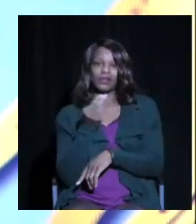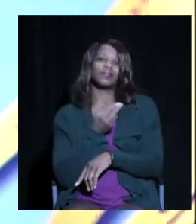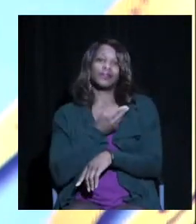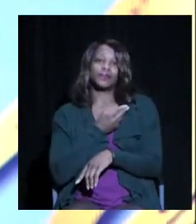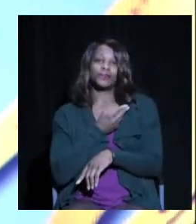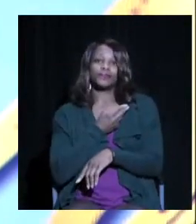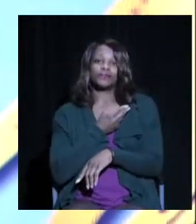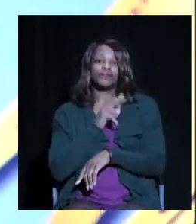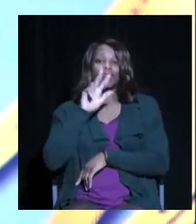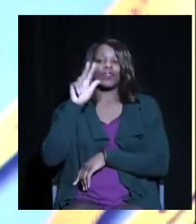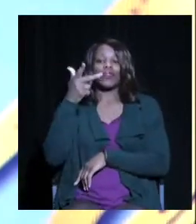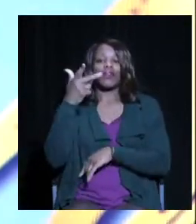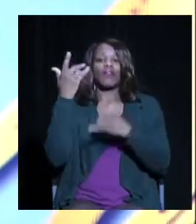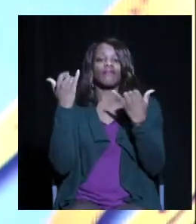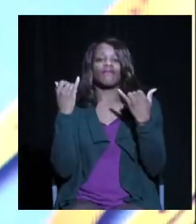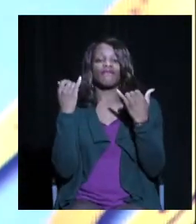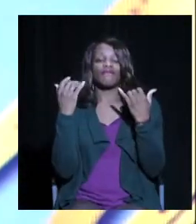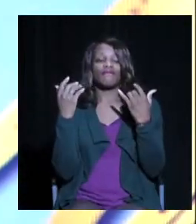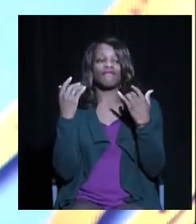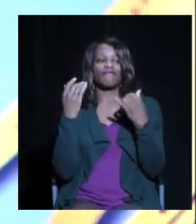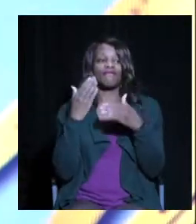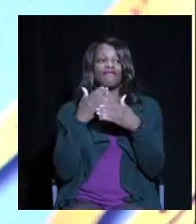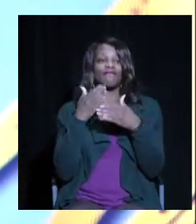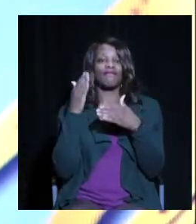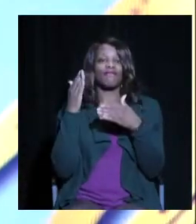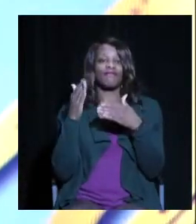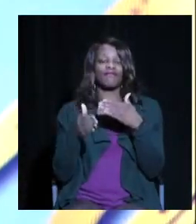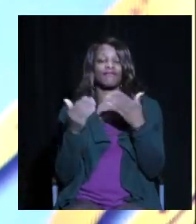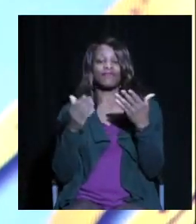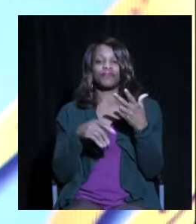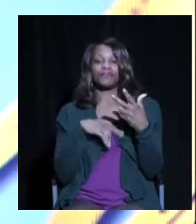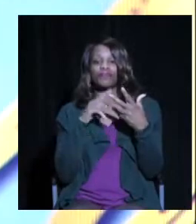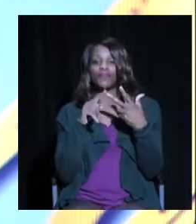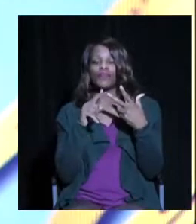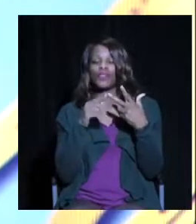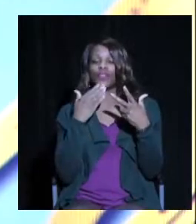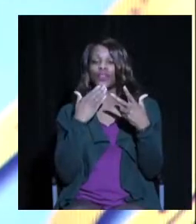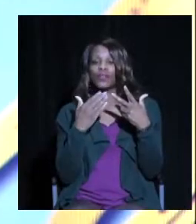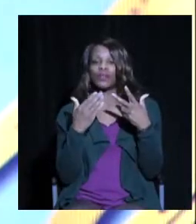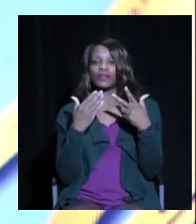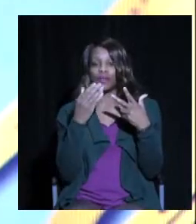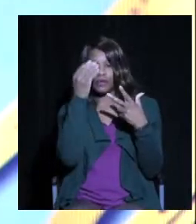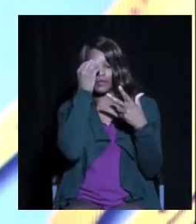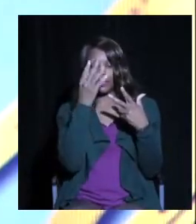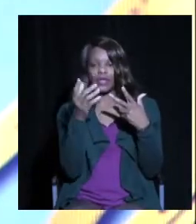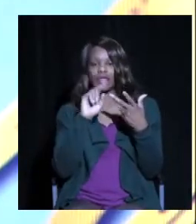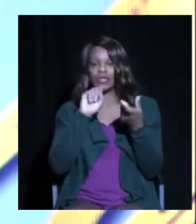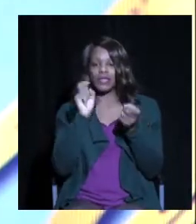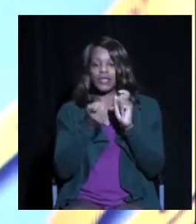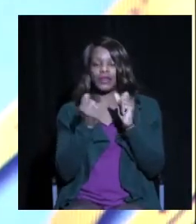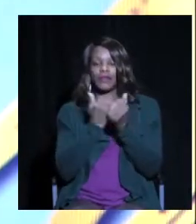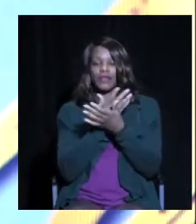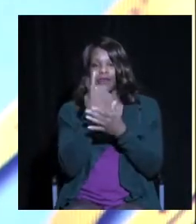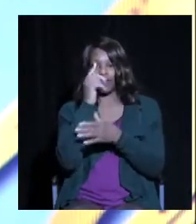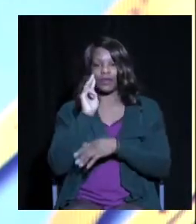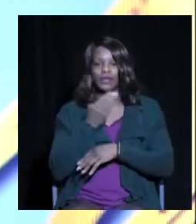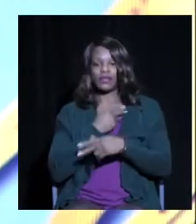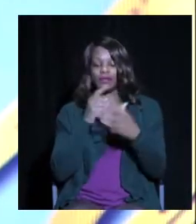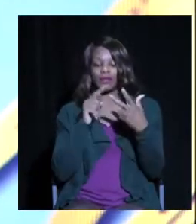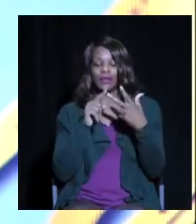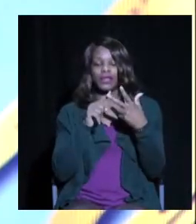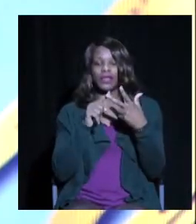The third, final thing that God shares with us here that and the good news that changes everything for us is his promise-keeping